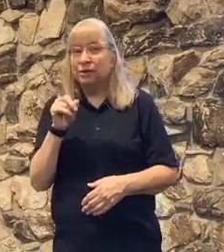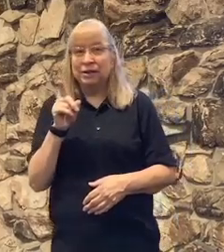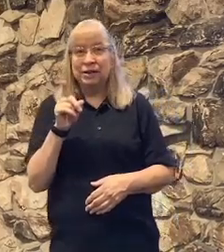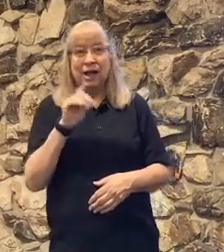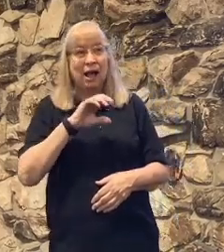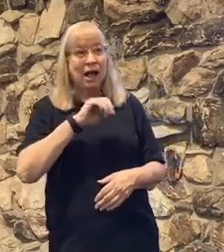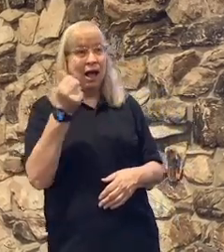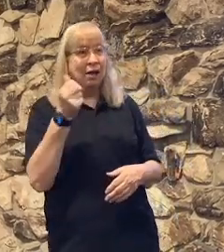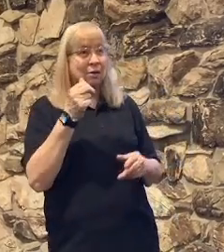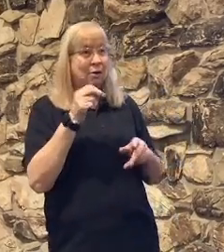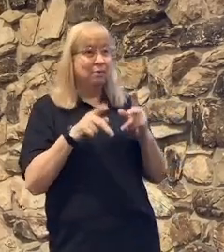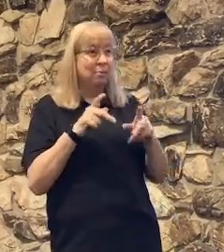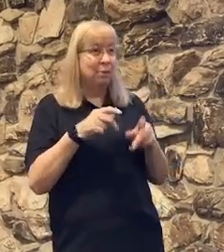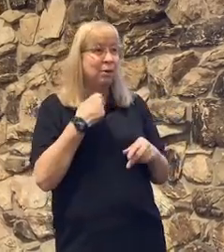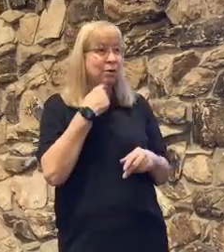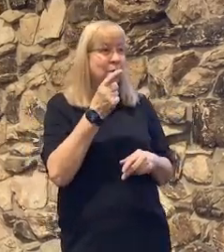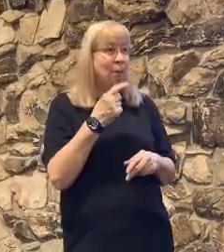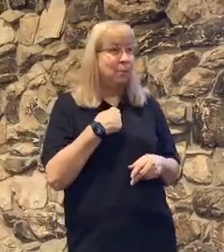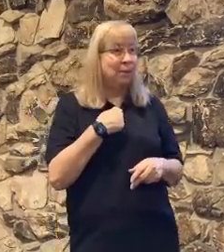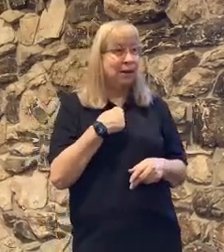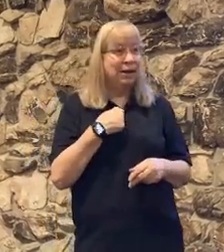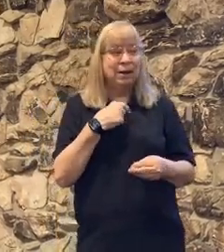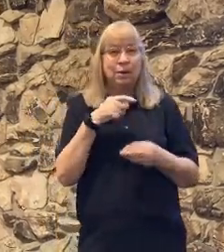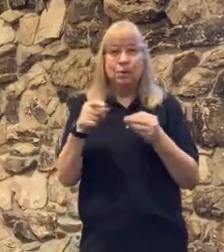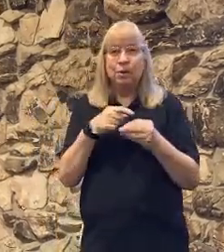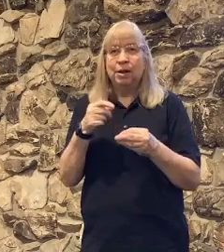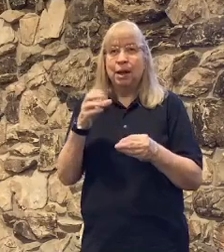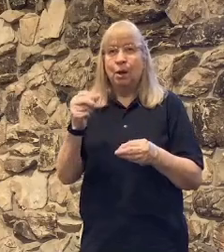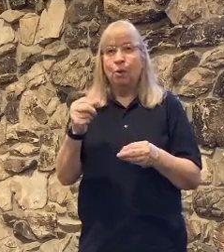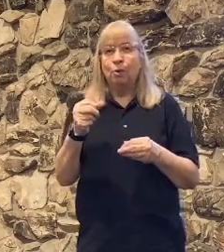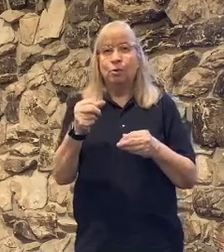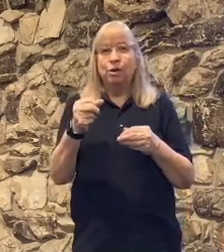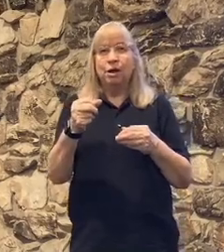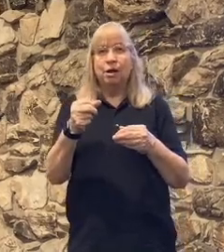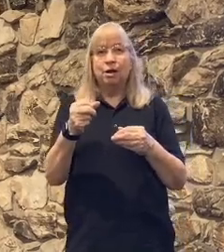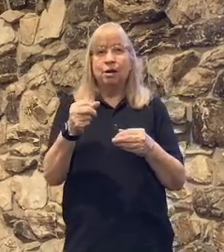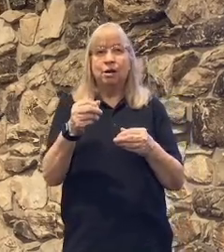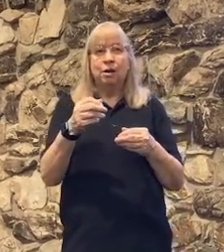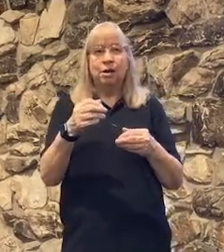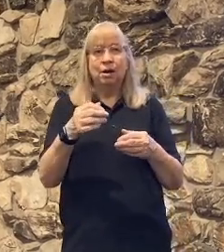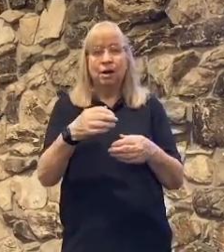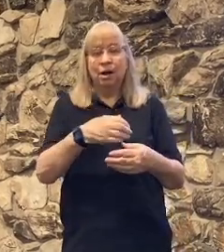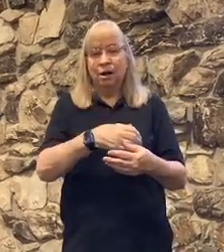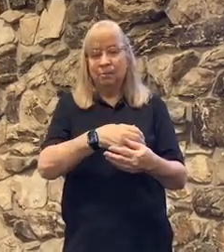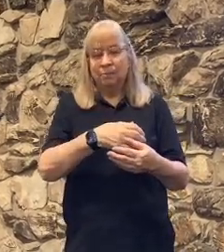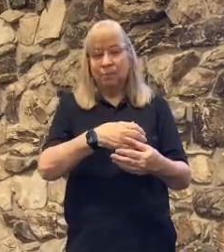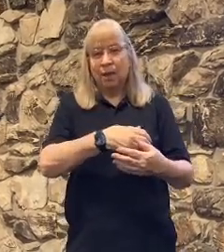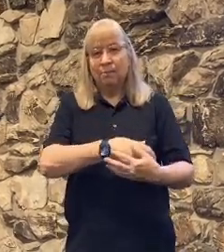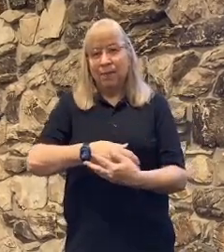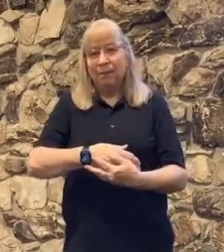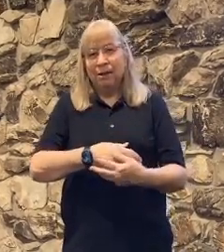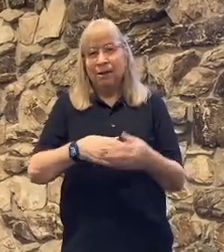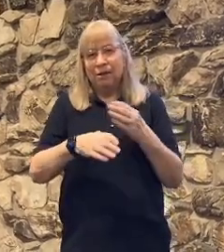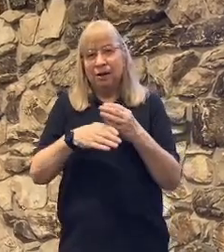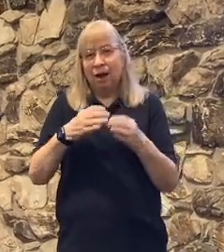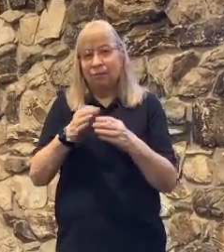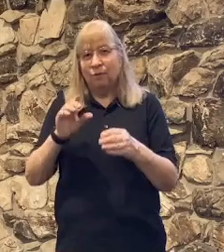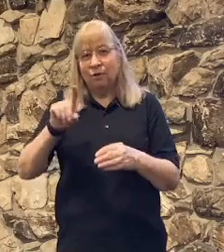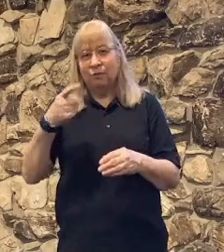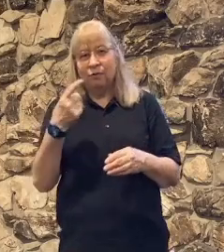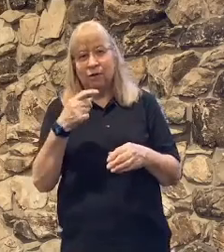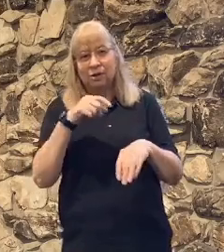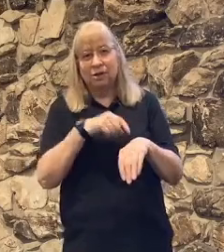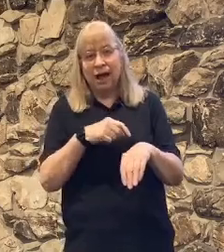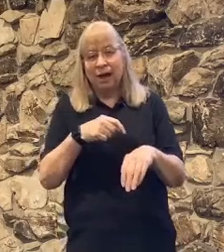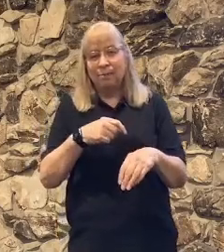Other people have told me that when they hold their child in their hands for the first time, and they look into